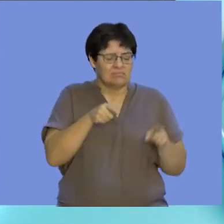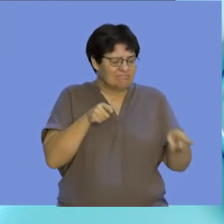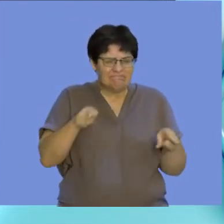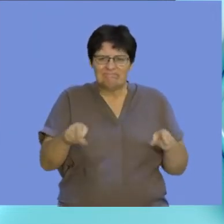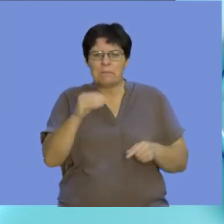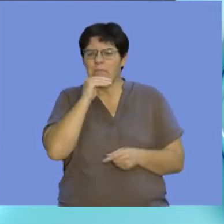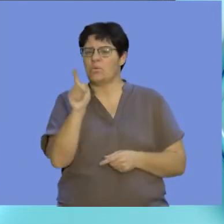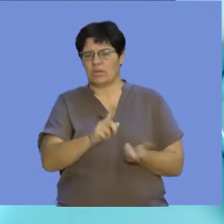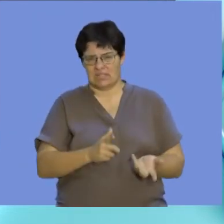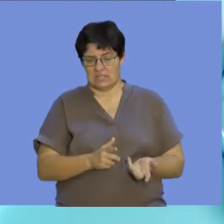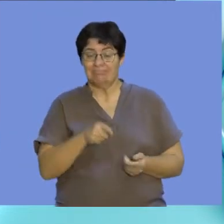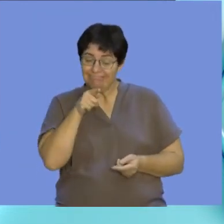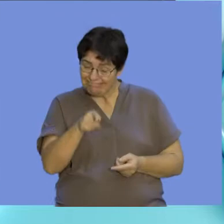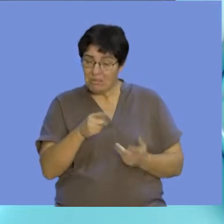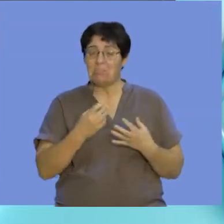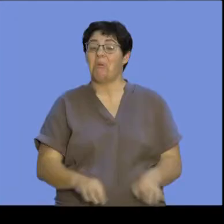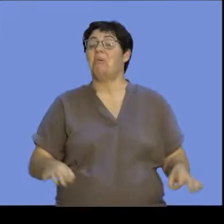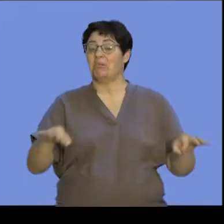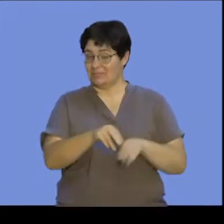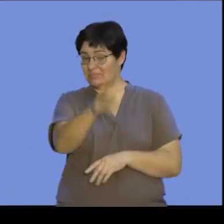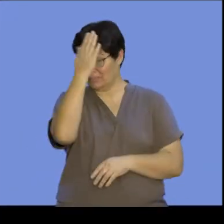it's actually really important for us.